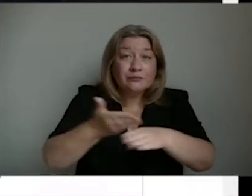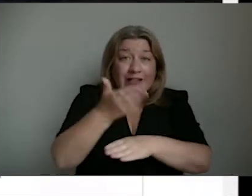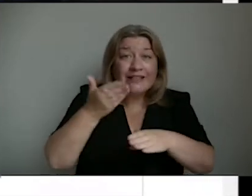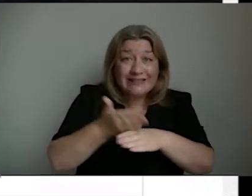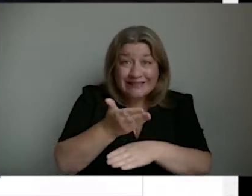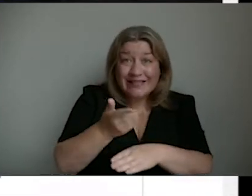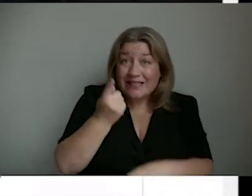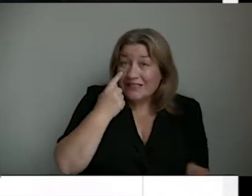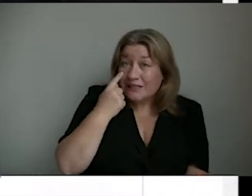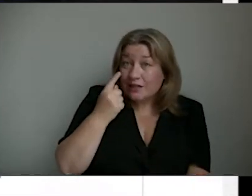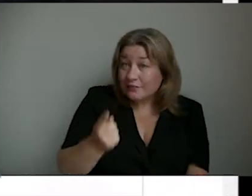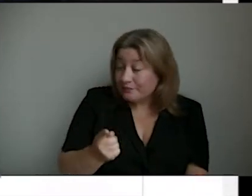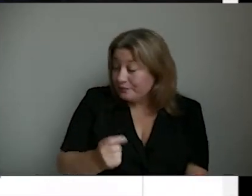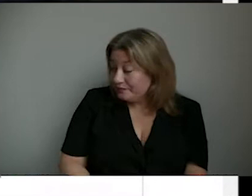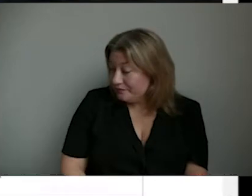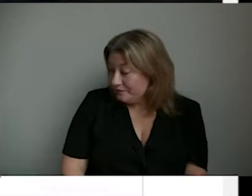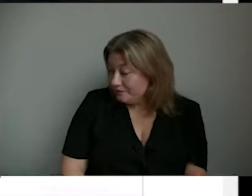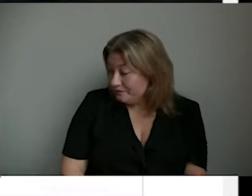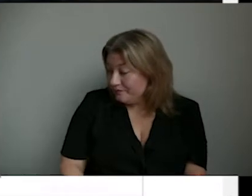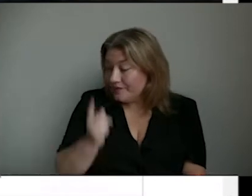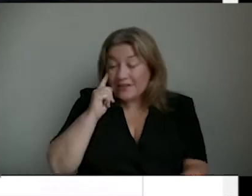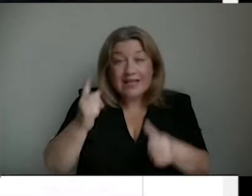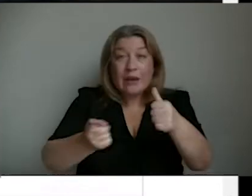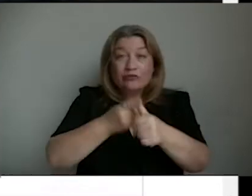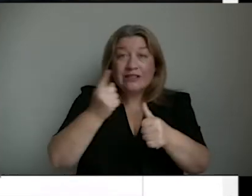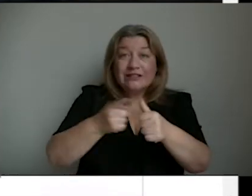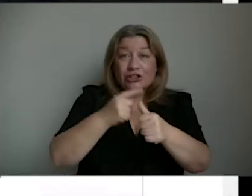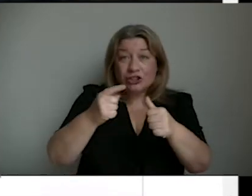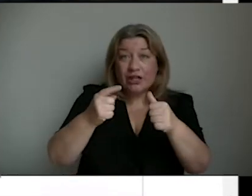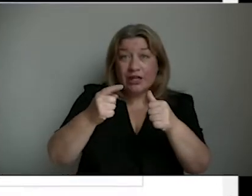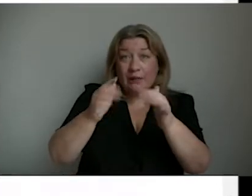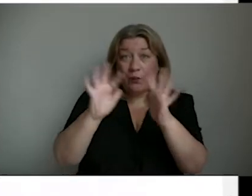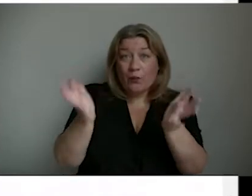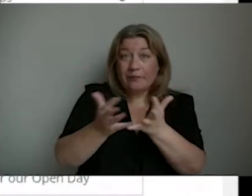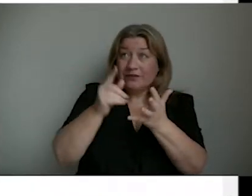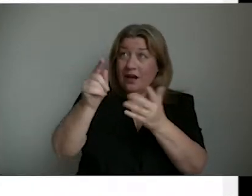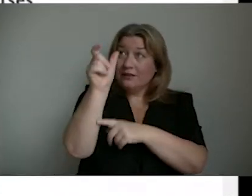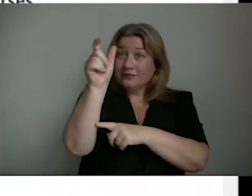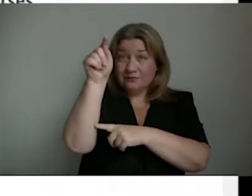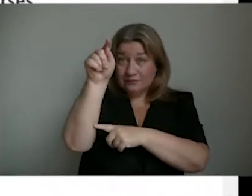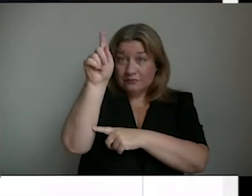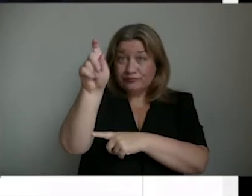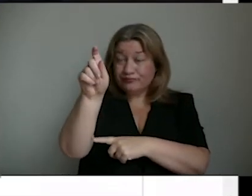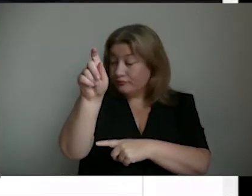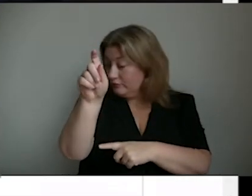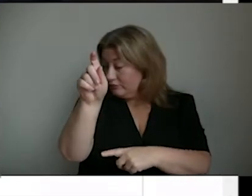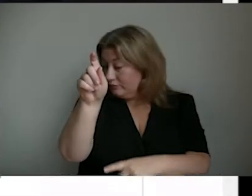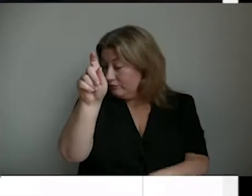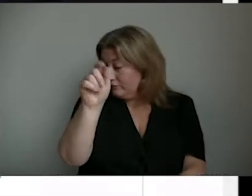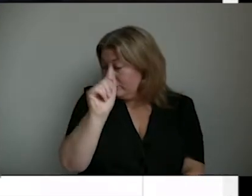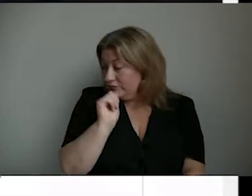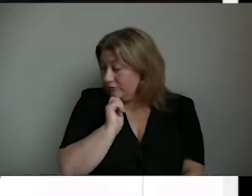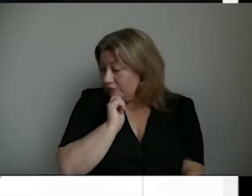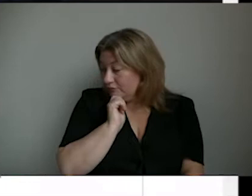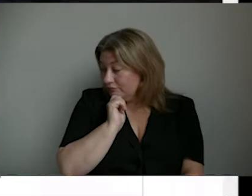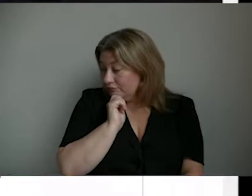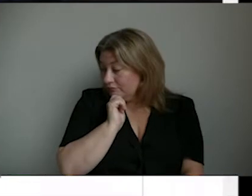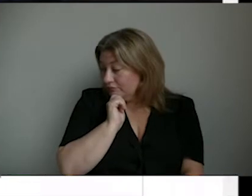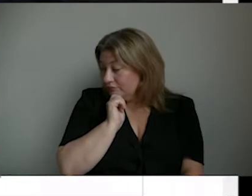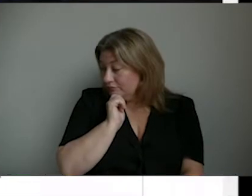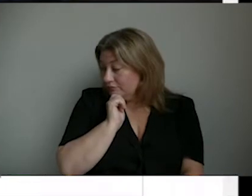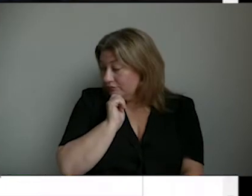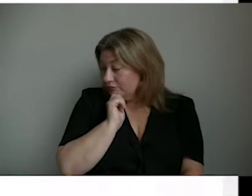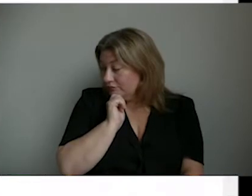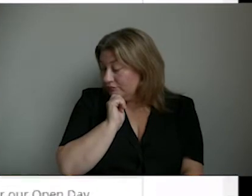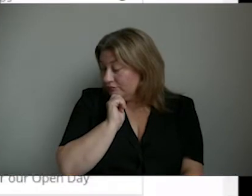find those apprenticeship vacancies. So as you can see, it's under the apprenticeship section of the website. Yeah, so you just click through